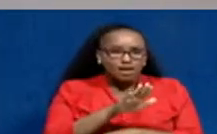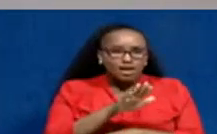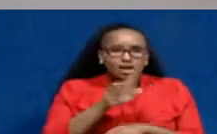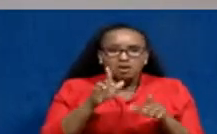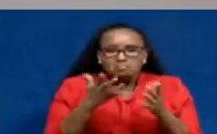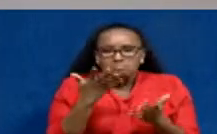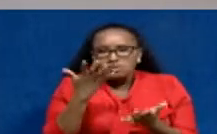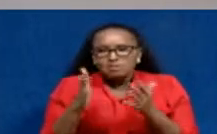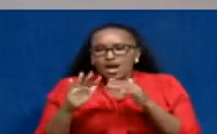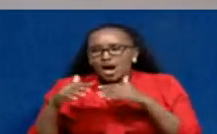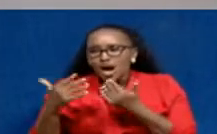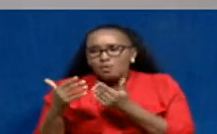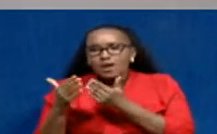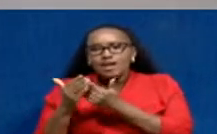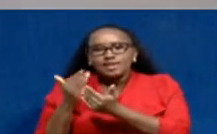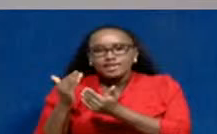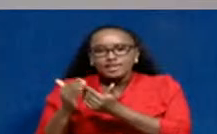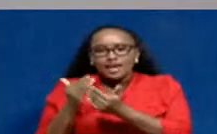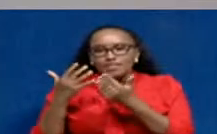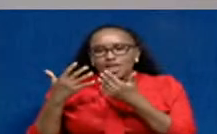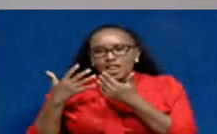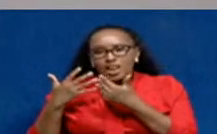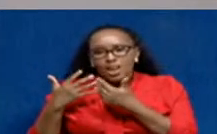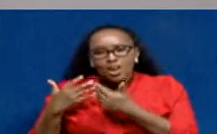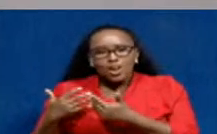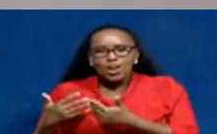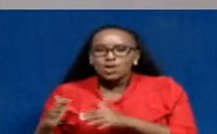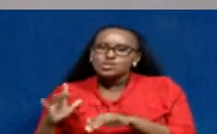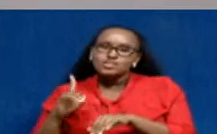by how he handled his lowest